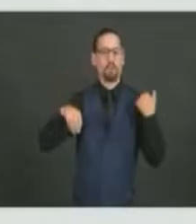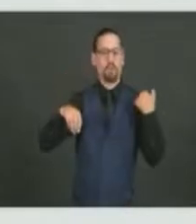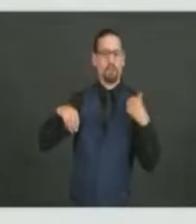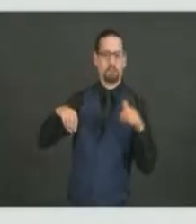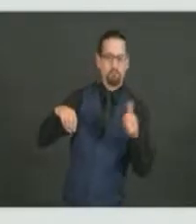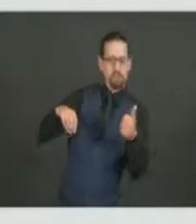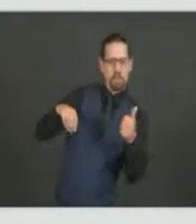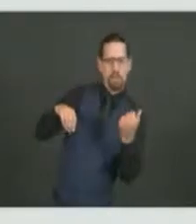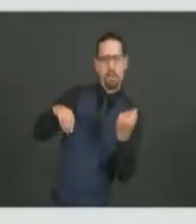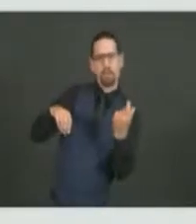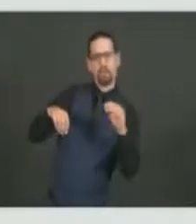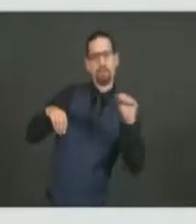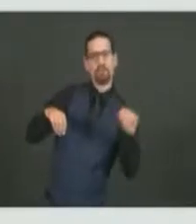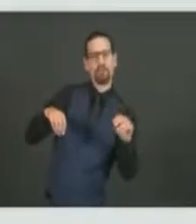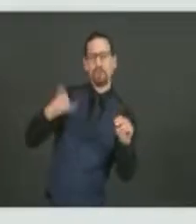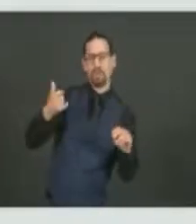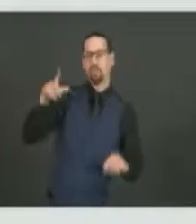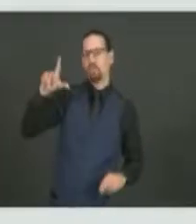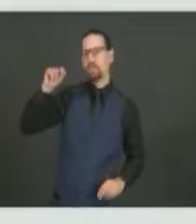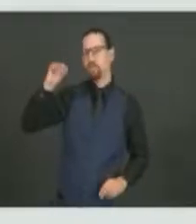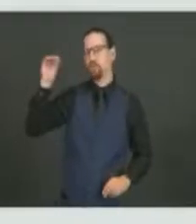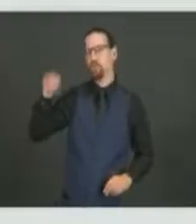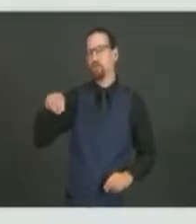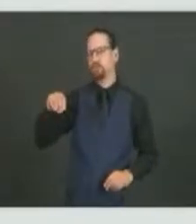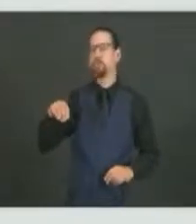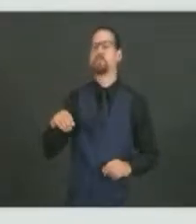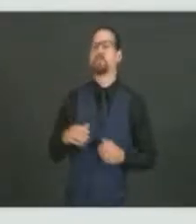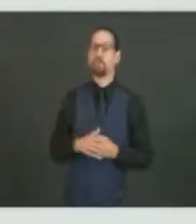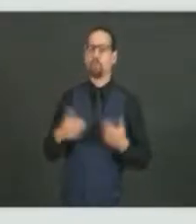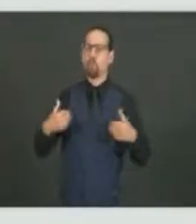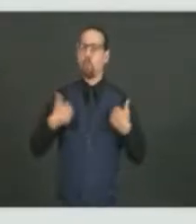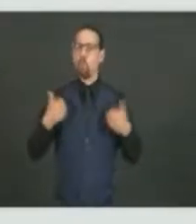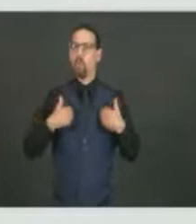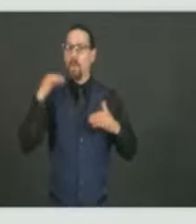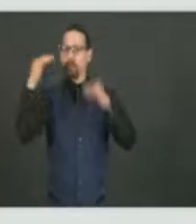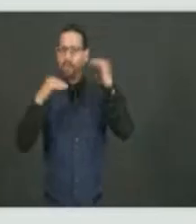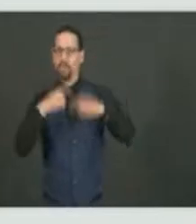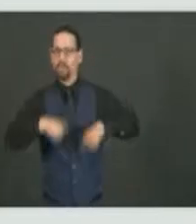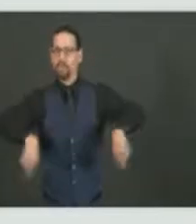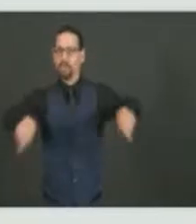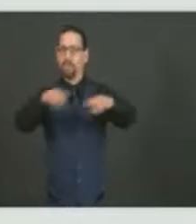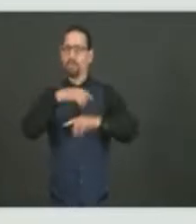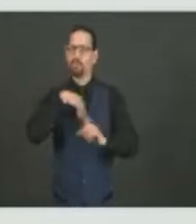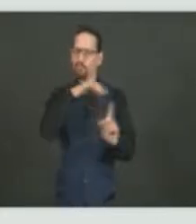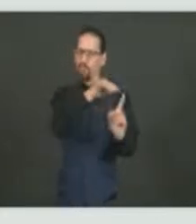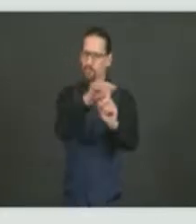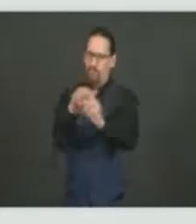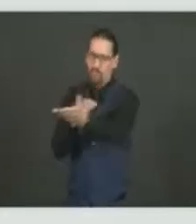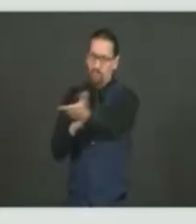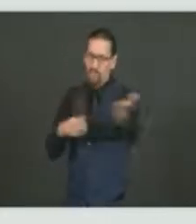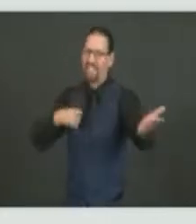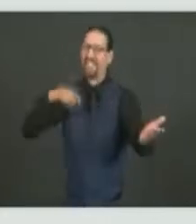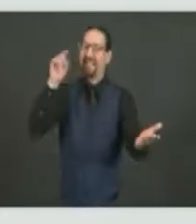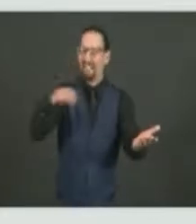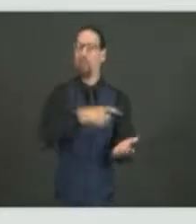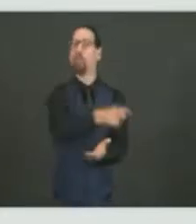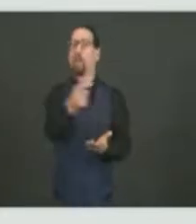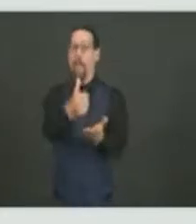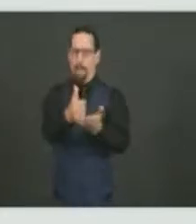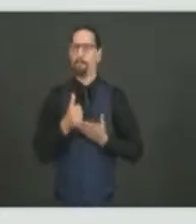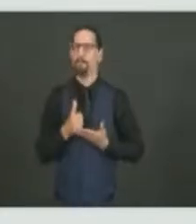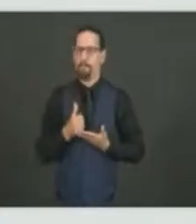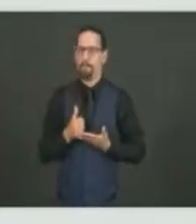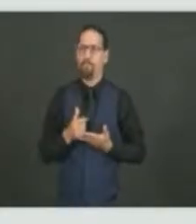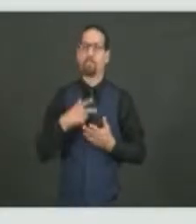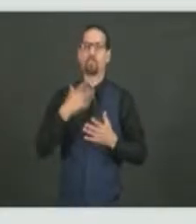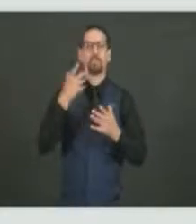to join with us in acting responsibly and taking the measures to prevent the spread of disease. Wearing your face cloth covering or